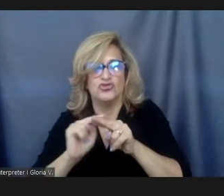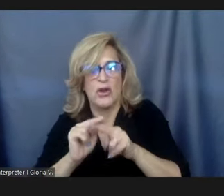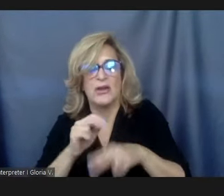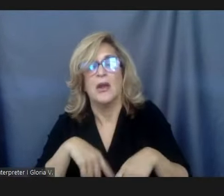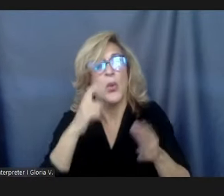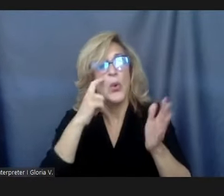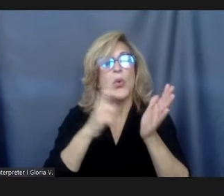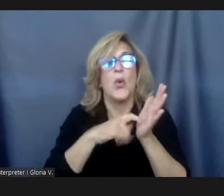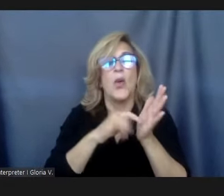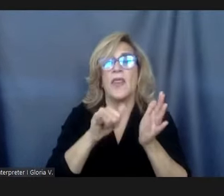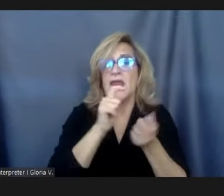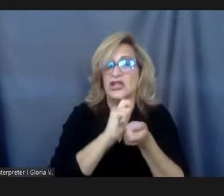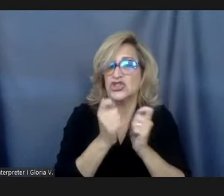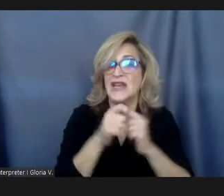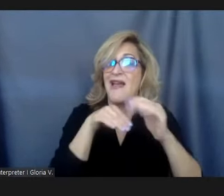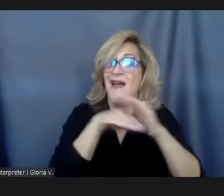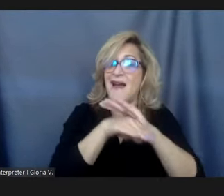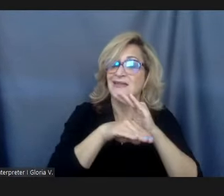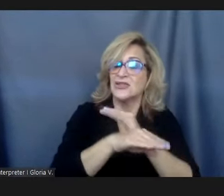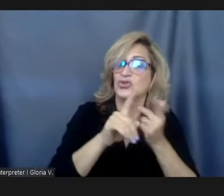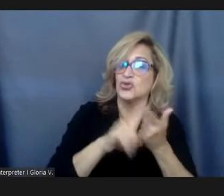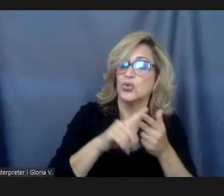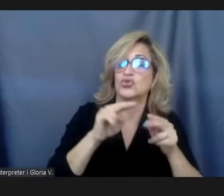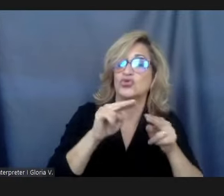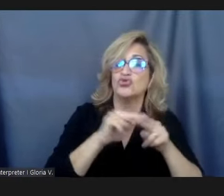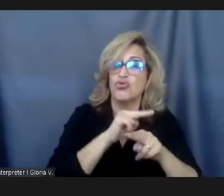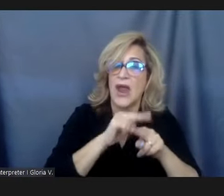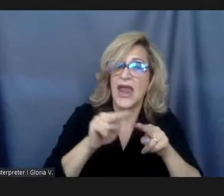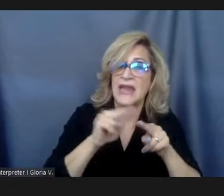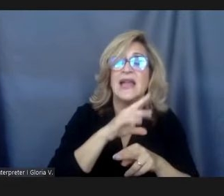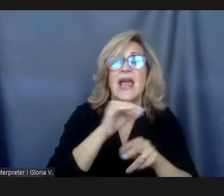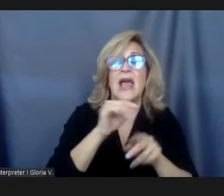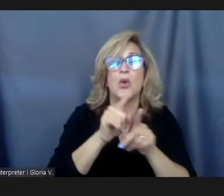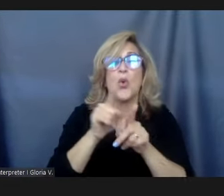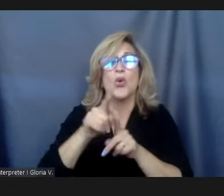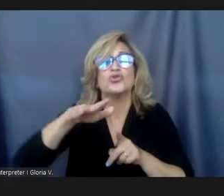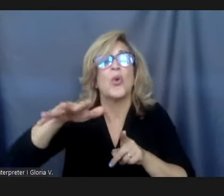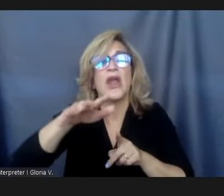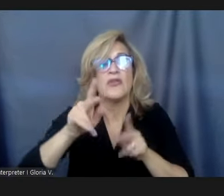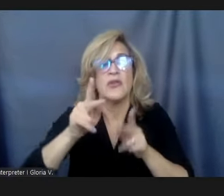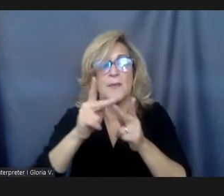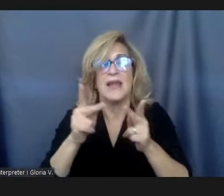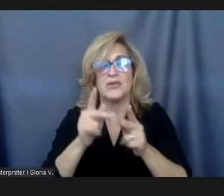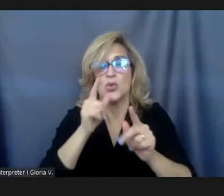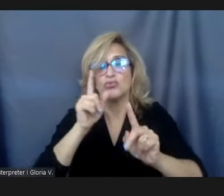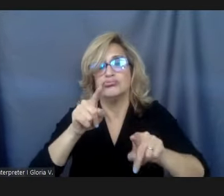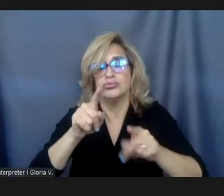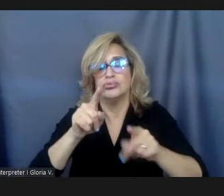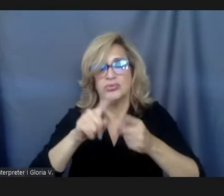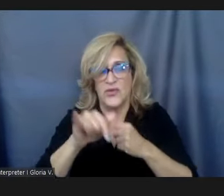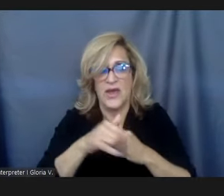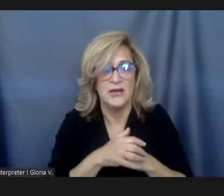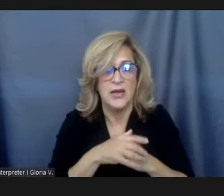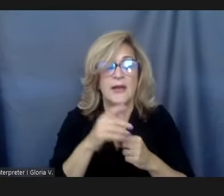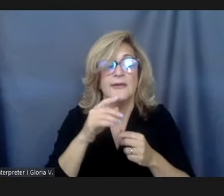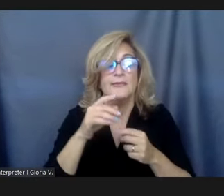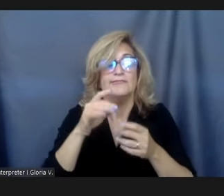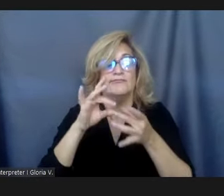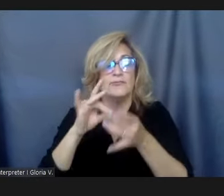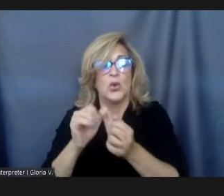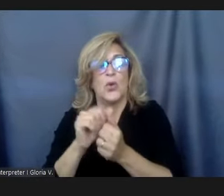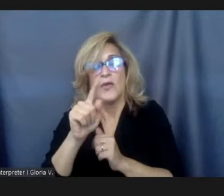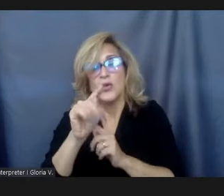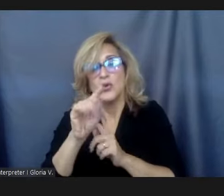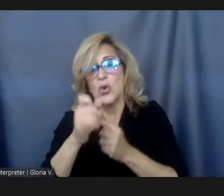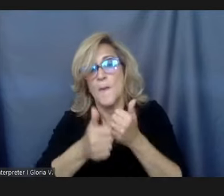to transit services, or pedestrian circulation near transit stations and hubs. In terms of tolls on low-income and minority